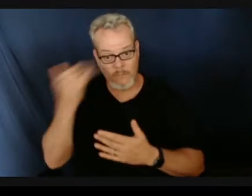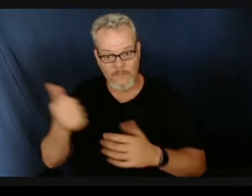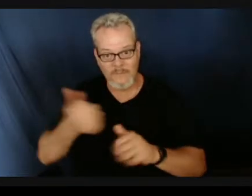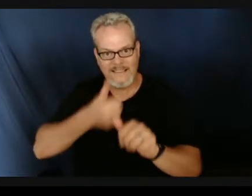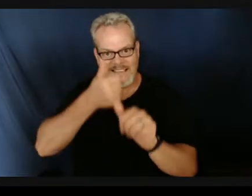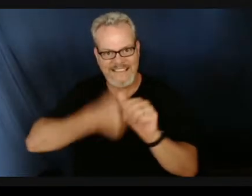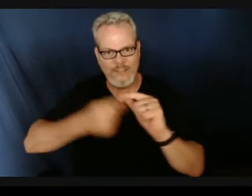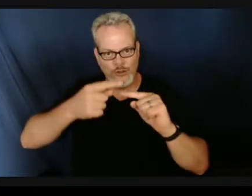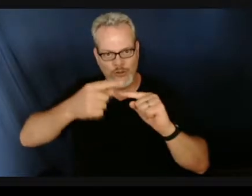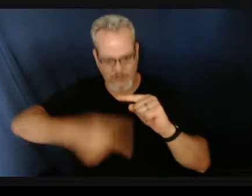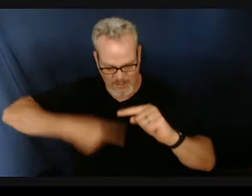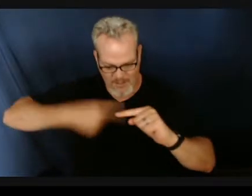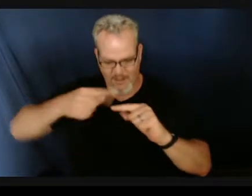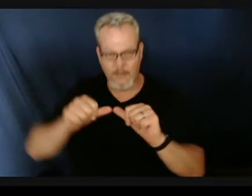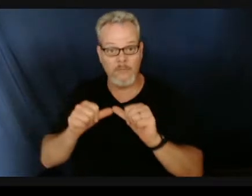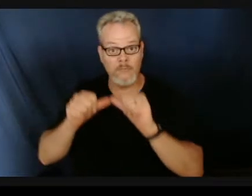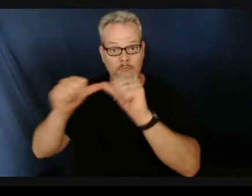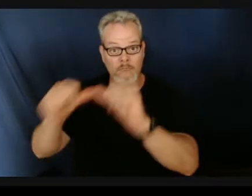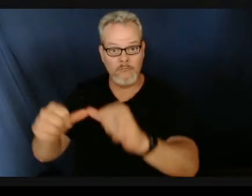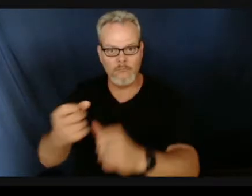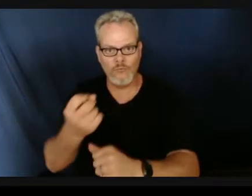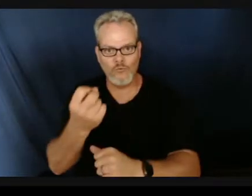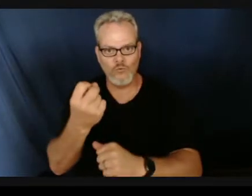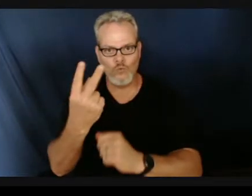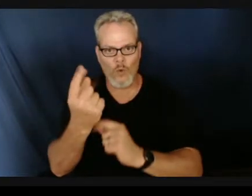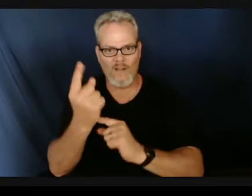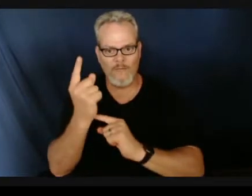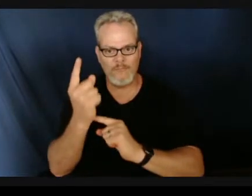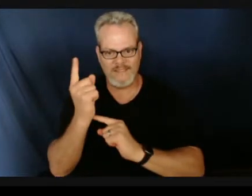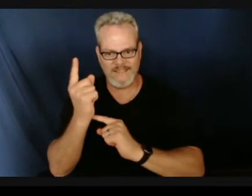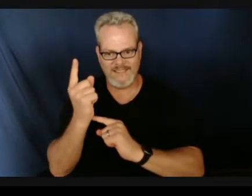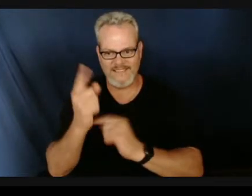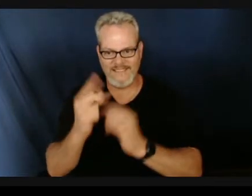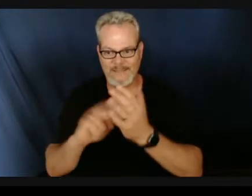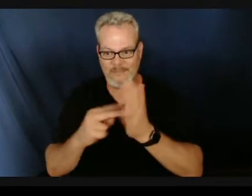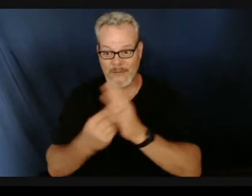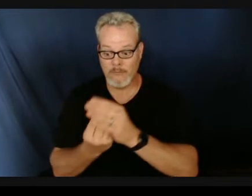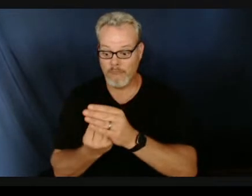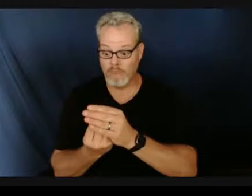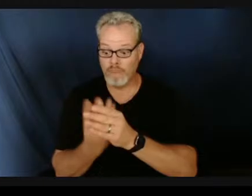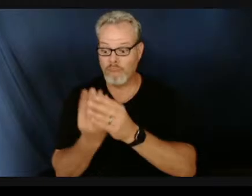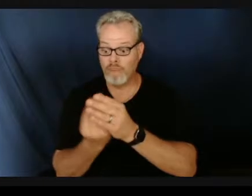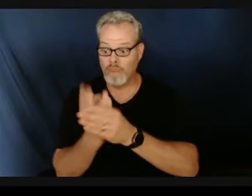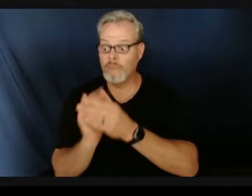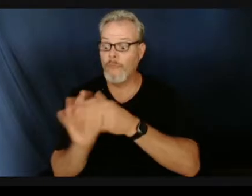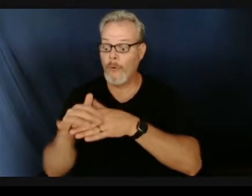about 12 minutes, overflowing the cone rim for about 6 minutes,